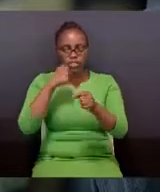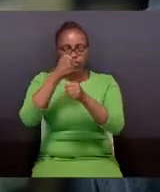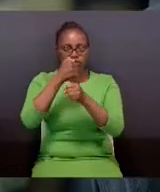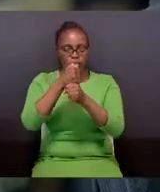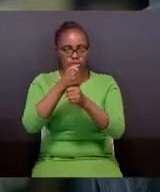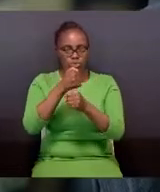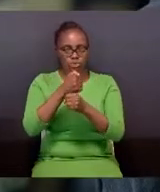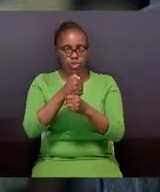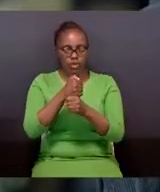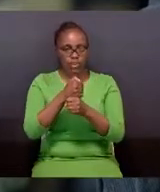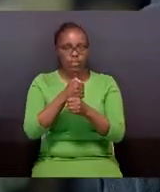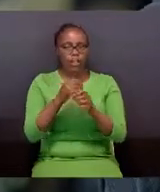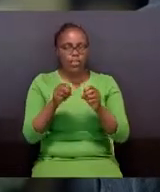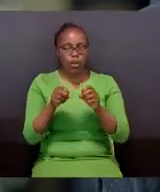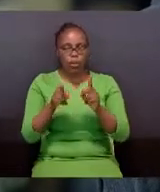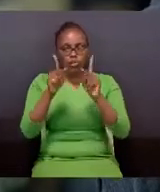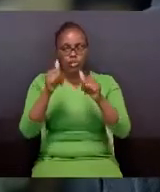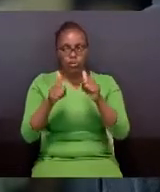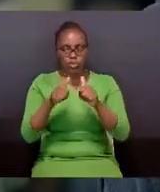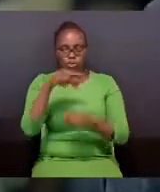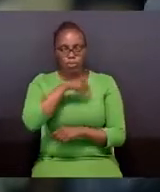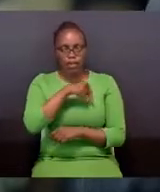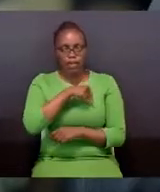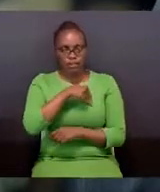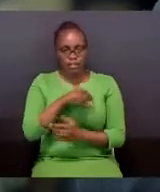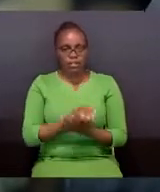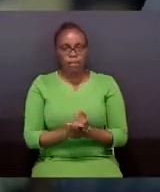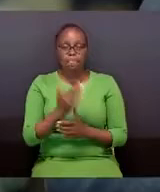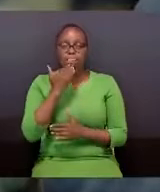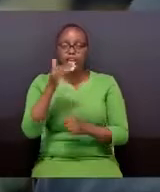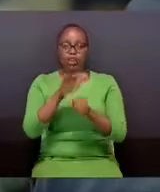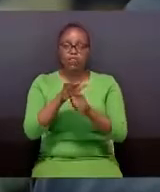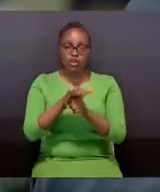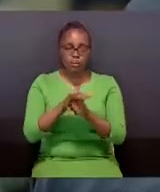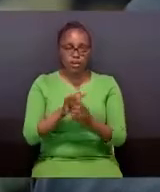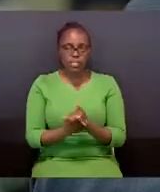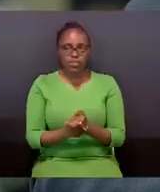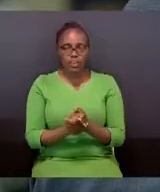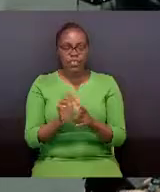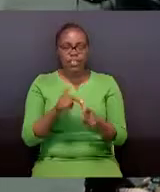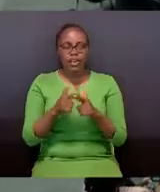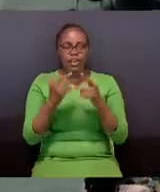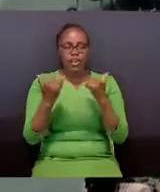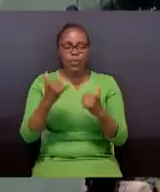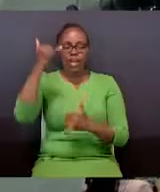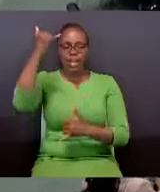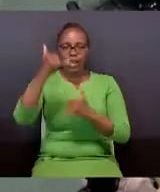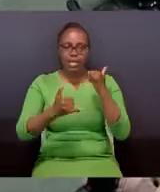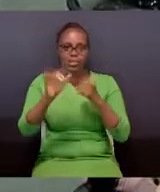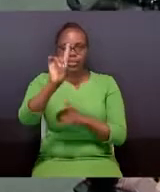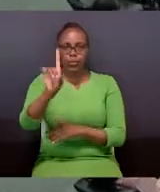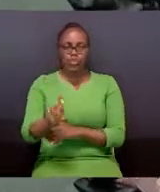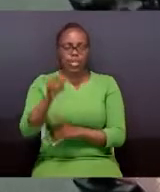these opportunities to benefit them. Thank you very much, sir. And now our last